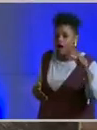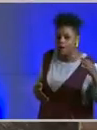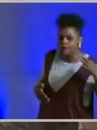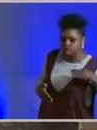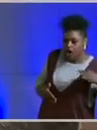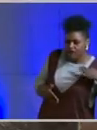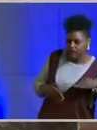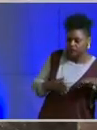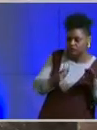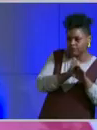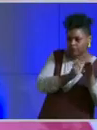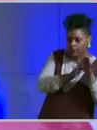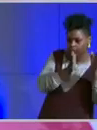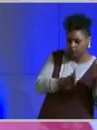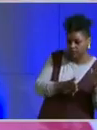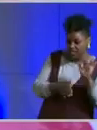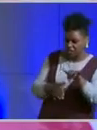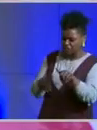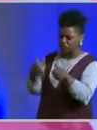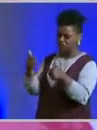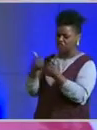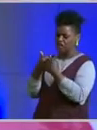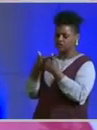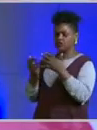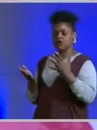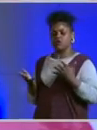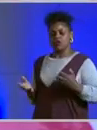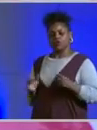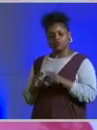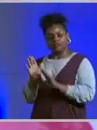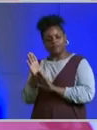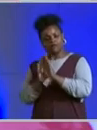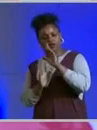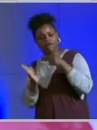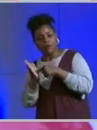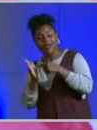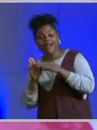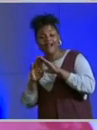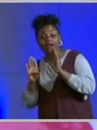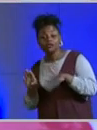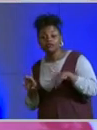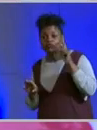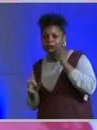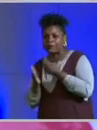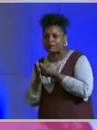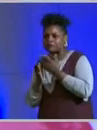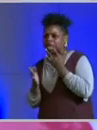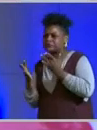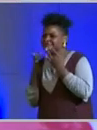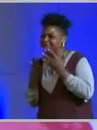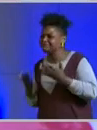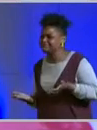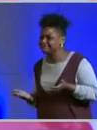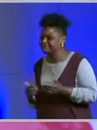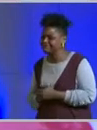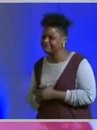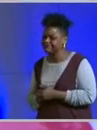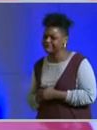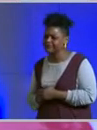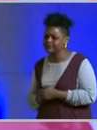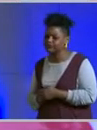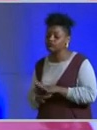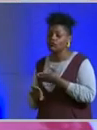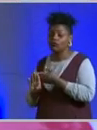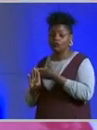are challenged with, they want to develop affordable housing, but they, quite frankly, don't have the finances to do it. And